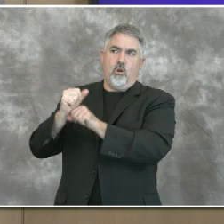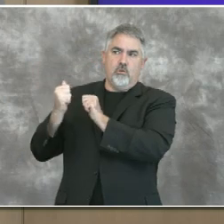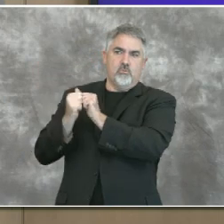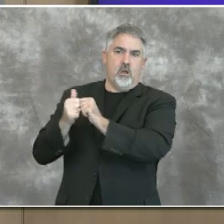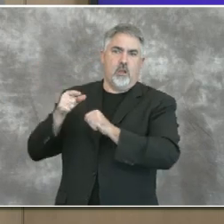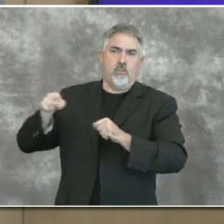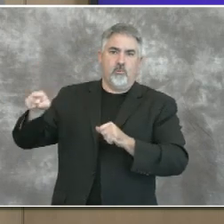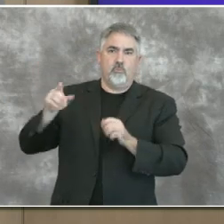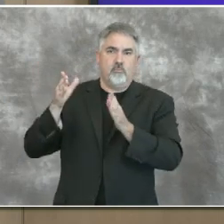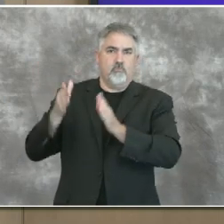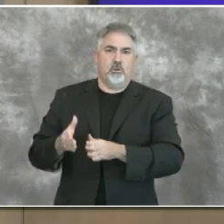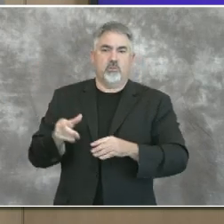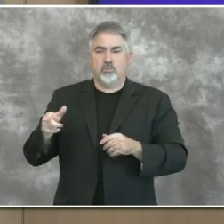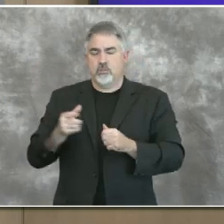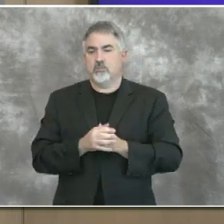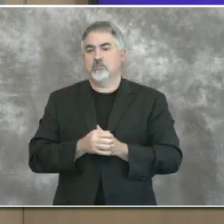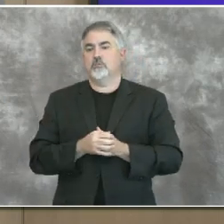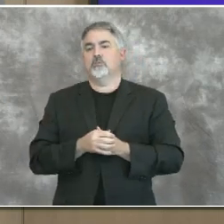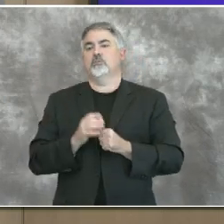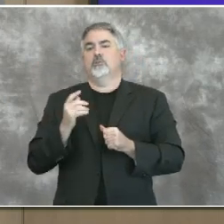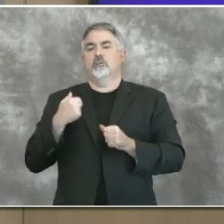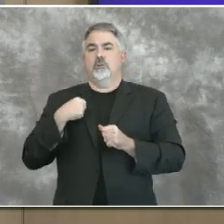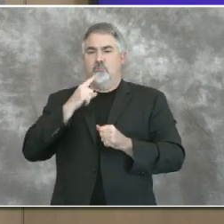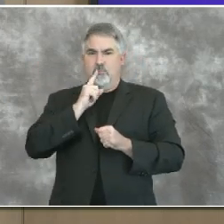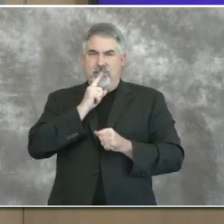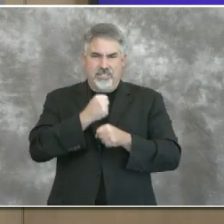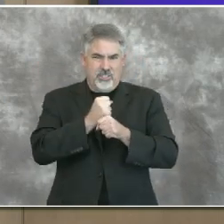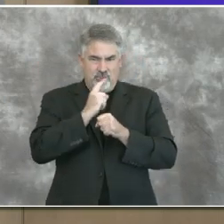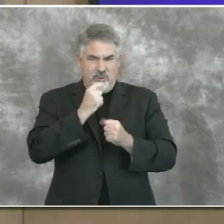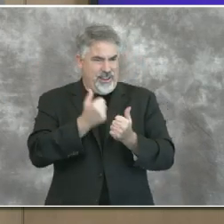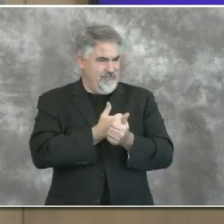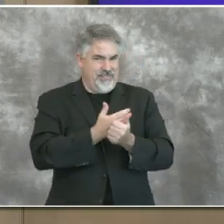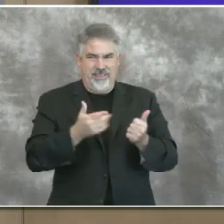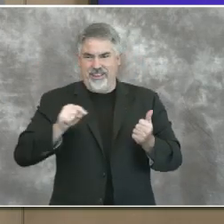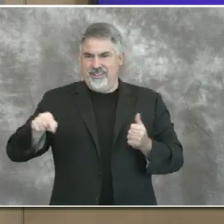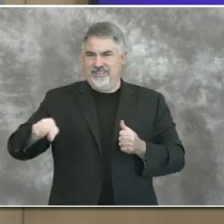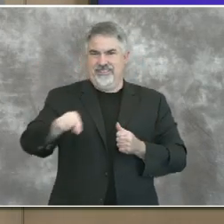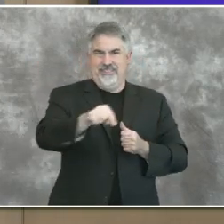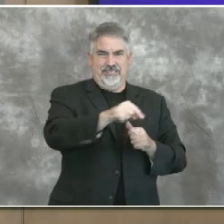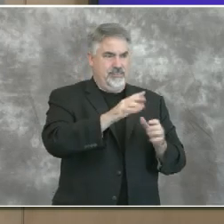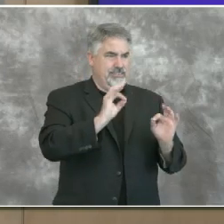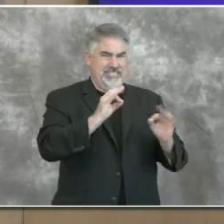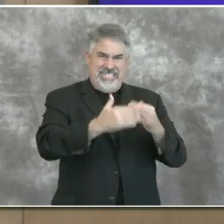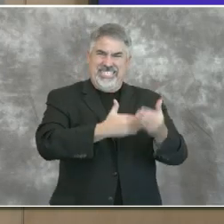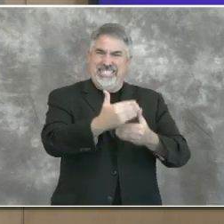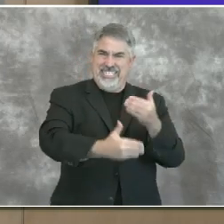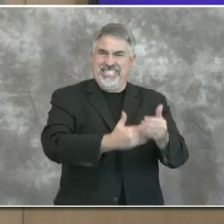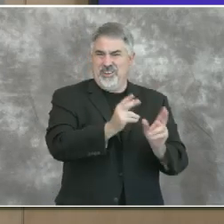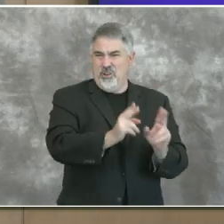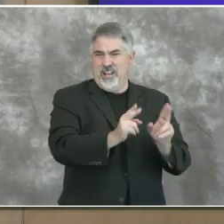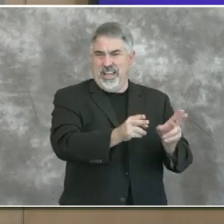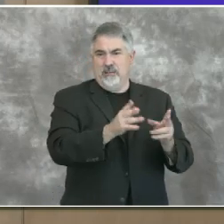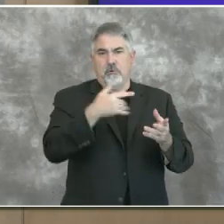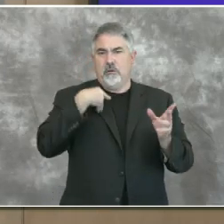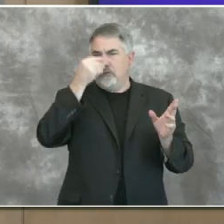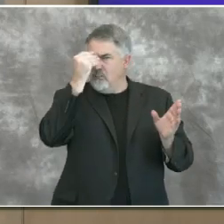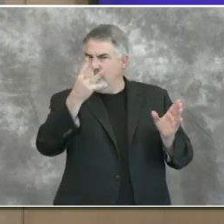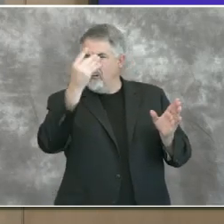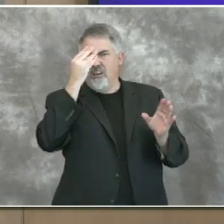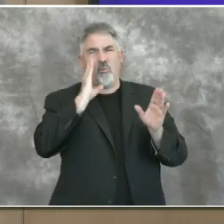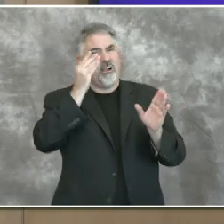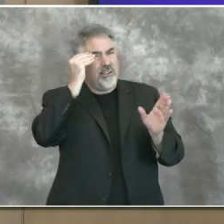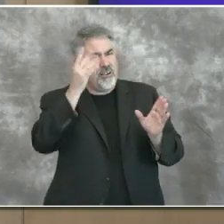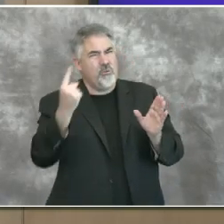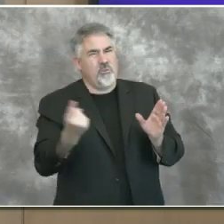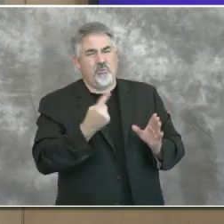can continue to evolve and integrate all of our efforts into what we are doing, and we will keep you posted on the progress of these efforts. We will quickly